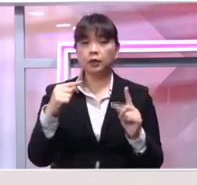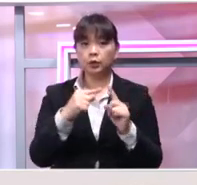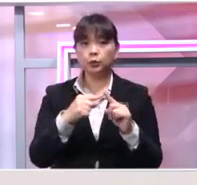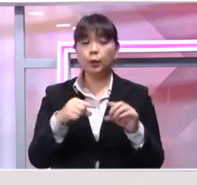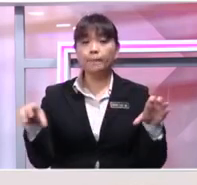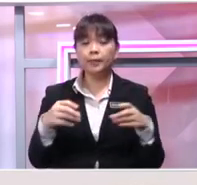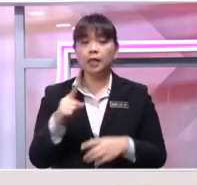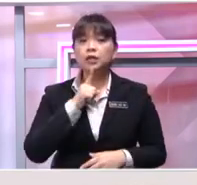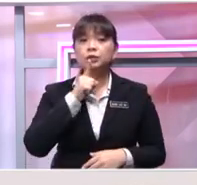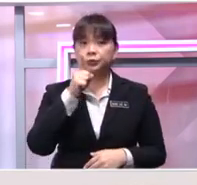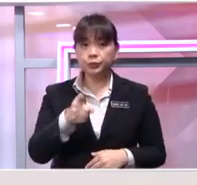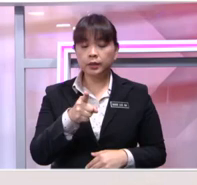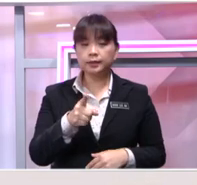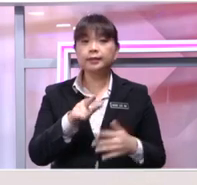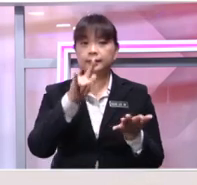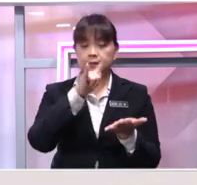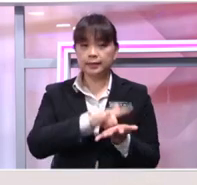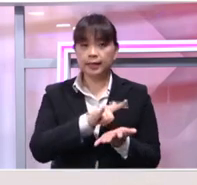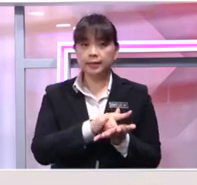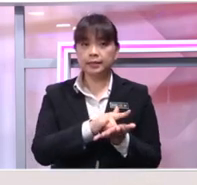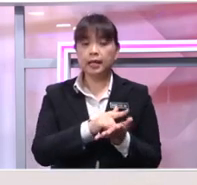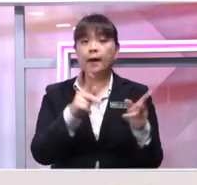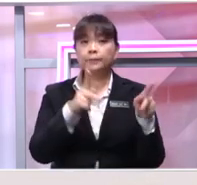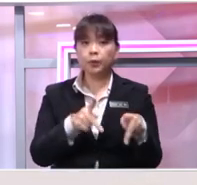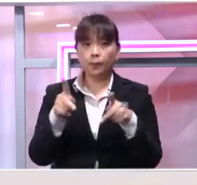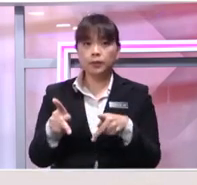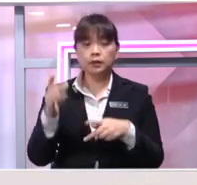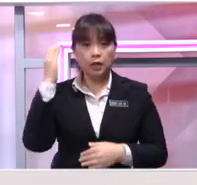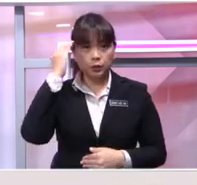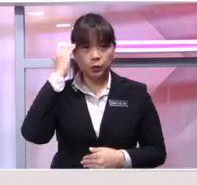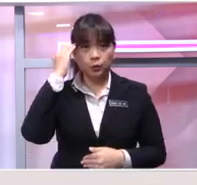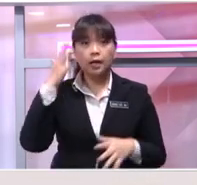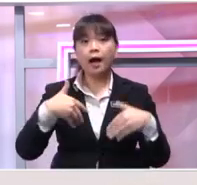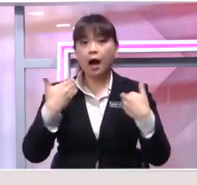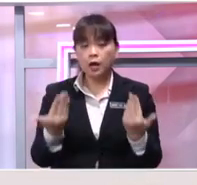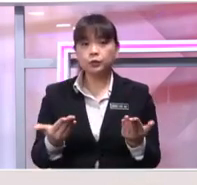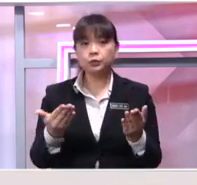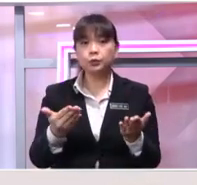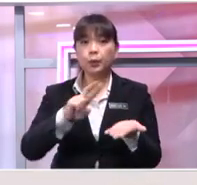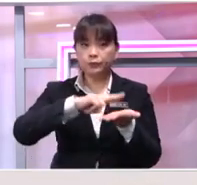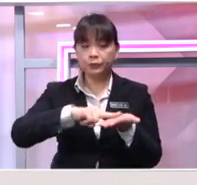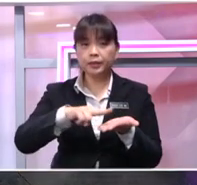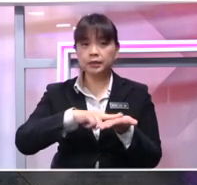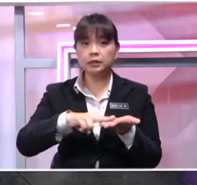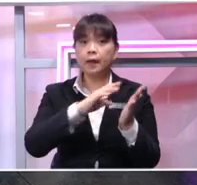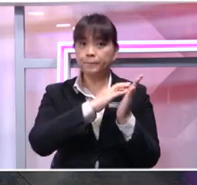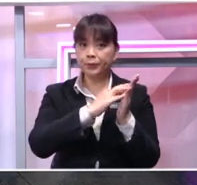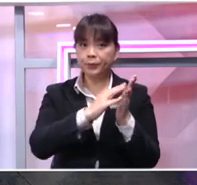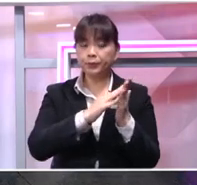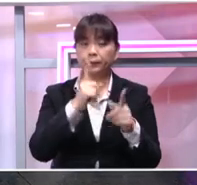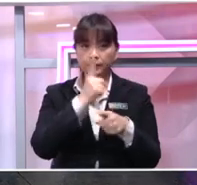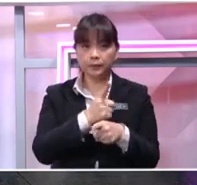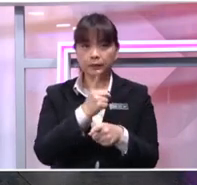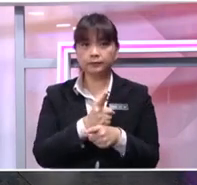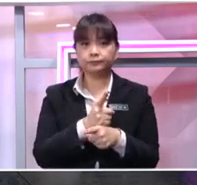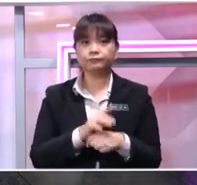the student know how to read breakout properly. I see. Okay. Fazrina, can